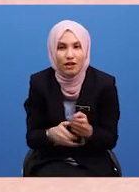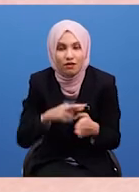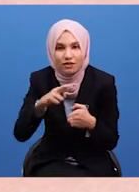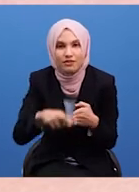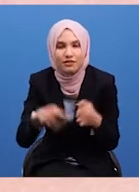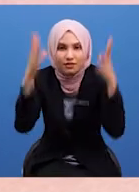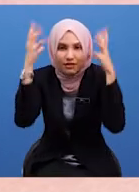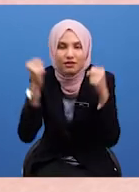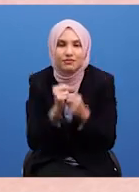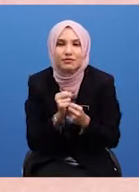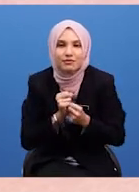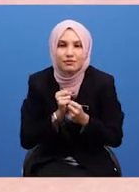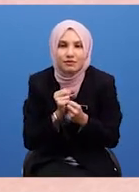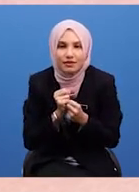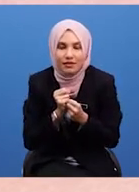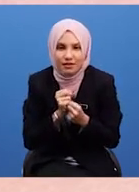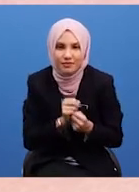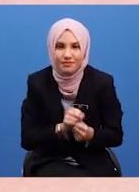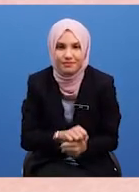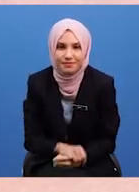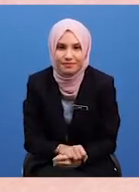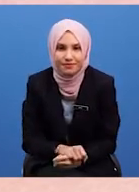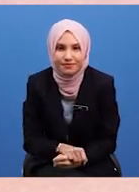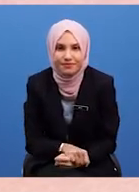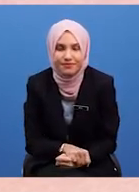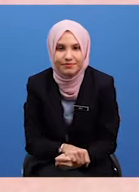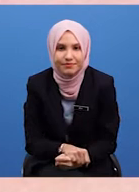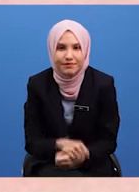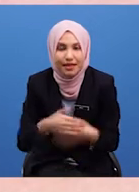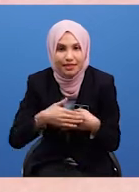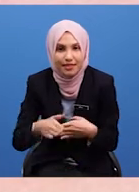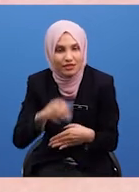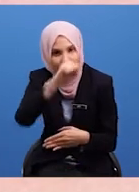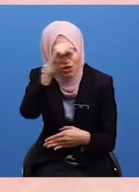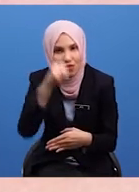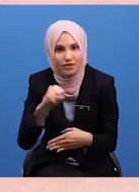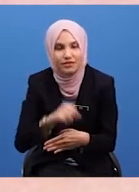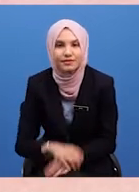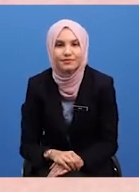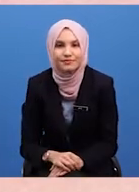hopes that it will at least be a tie. Okay, the next question is...